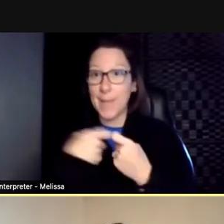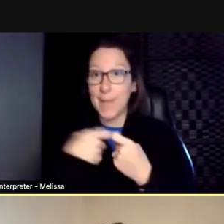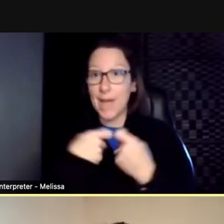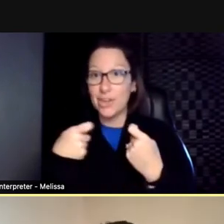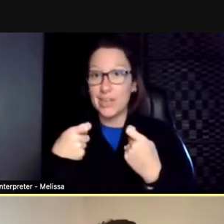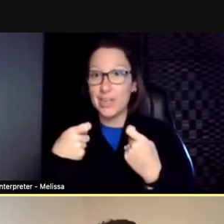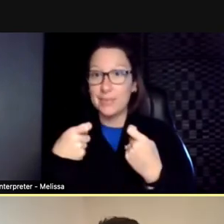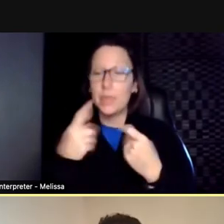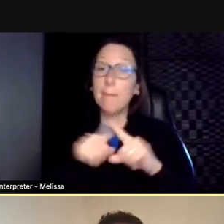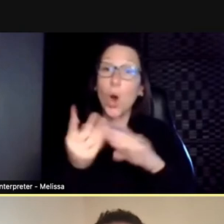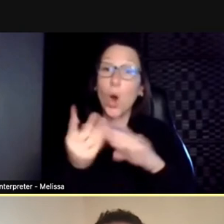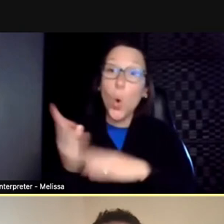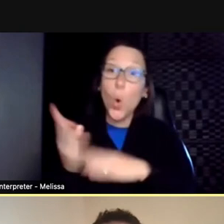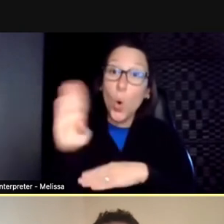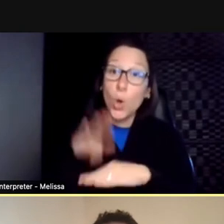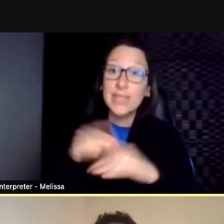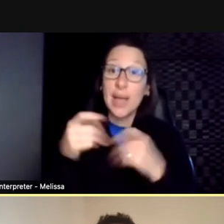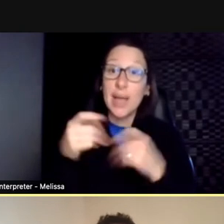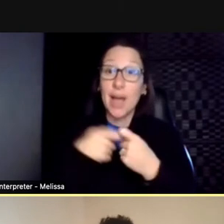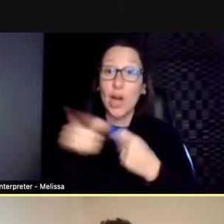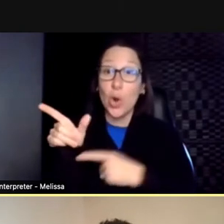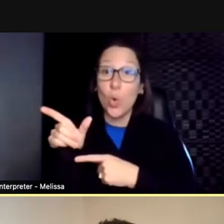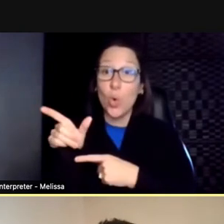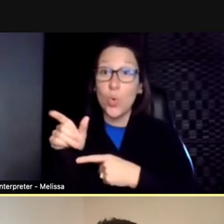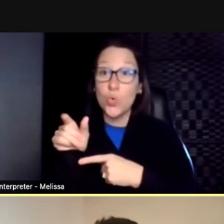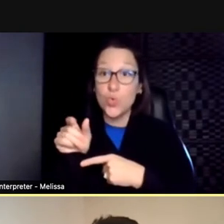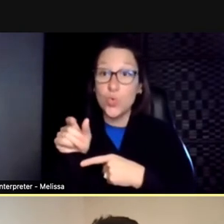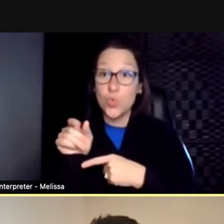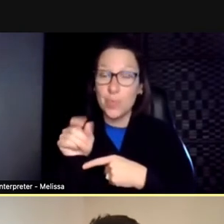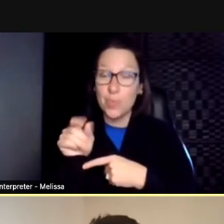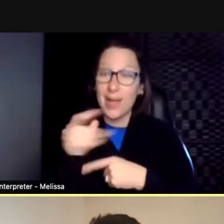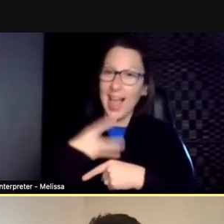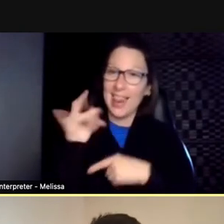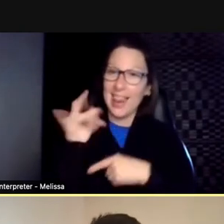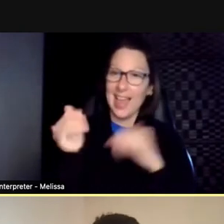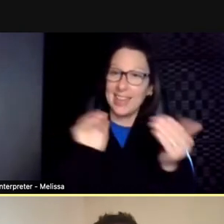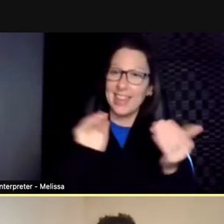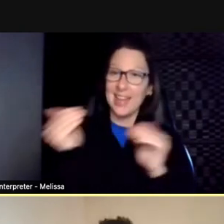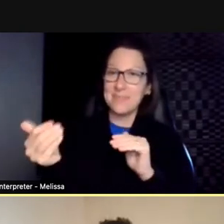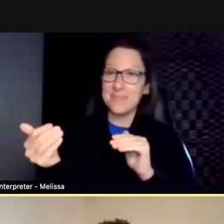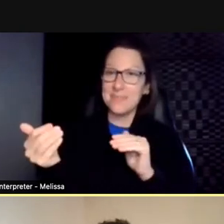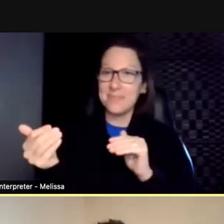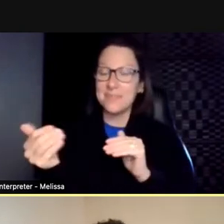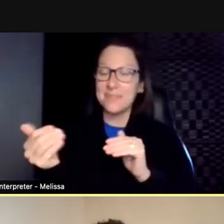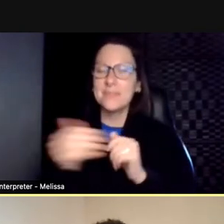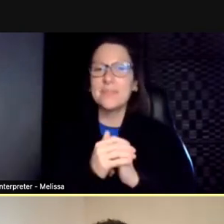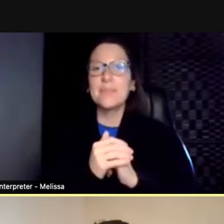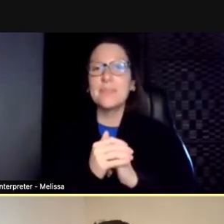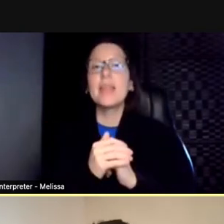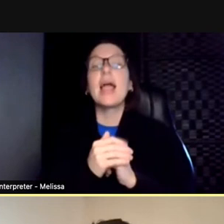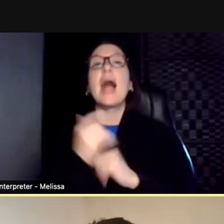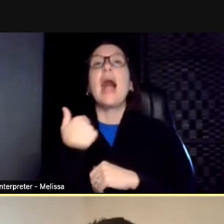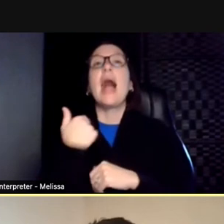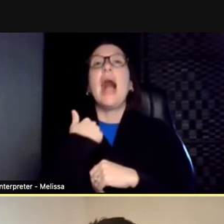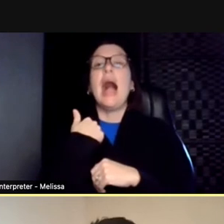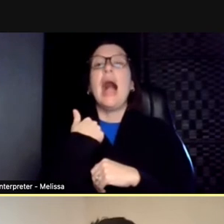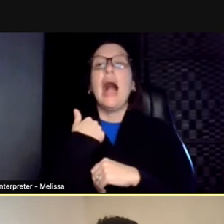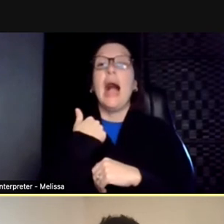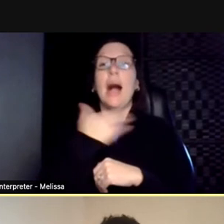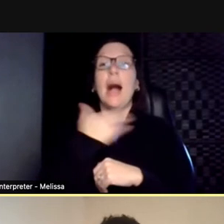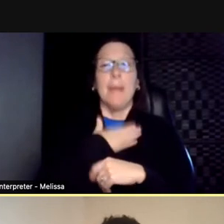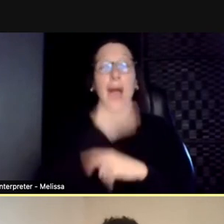day. I like that analogy a lot. The analogy that I like to use that kind of fits the way that I think about